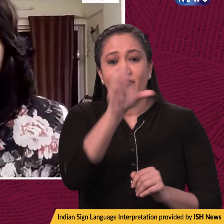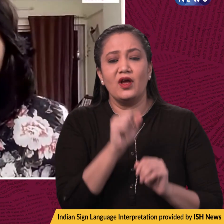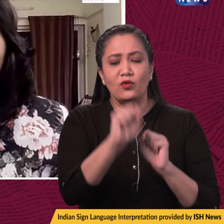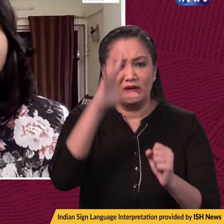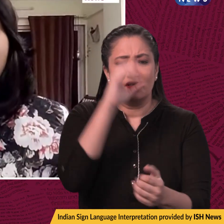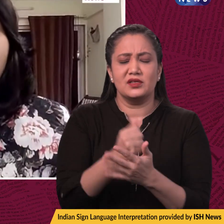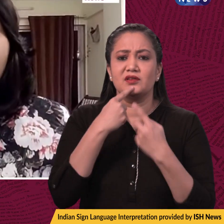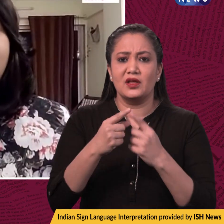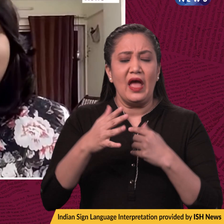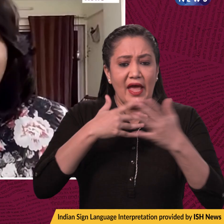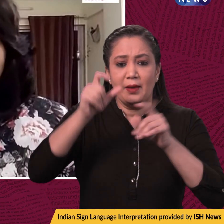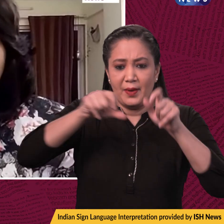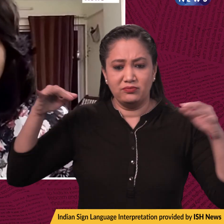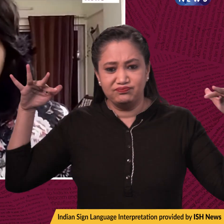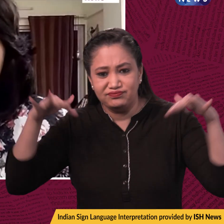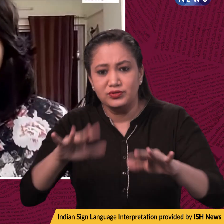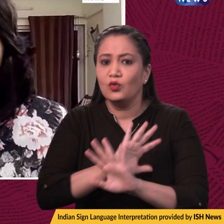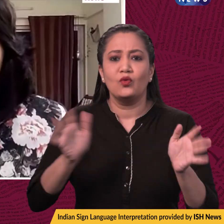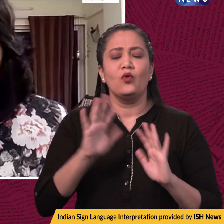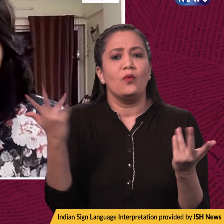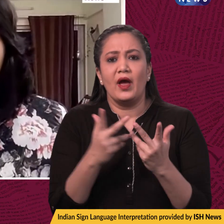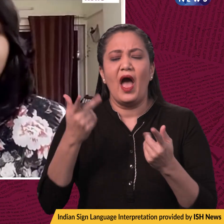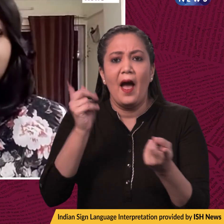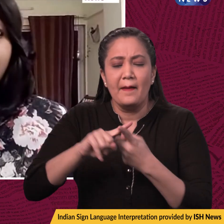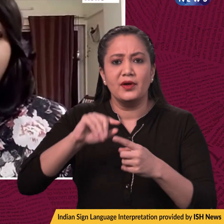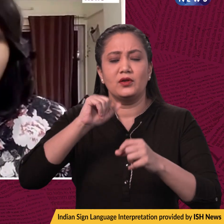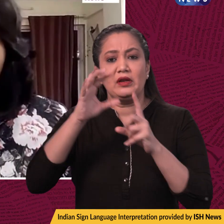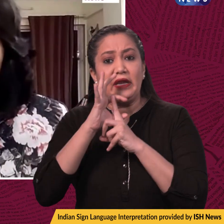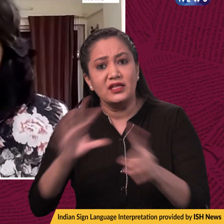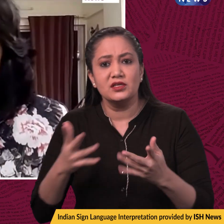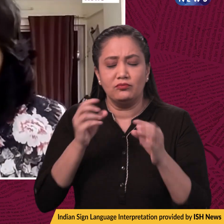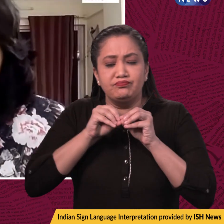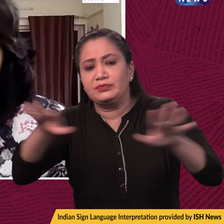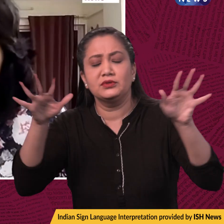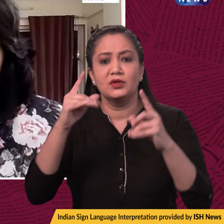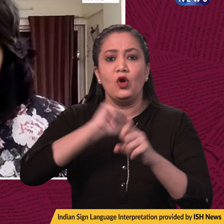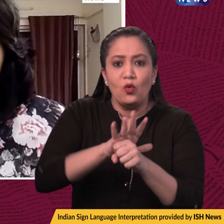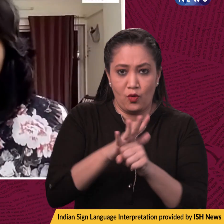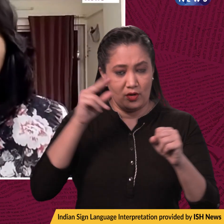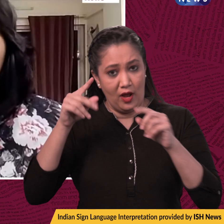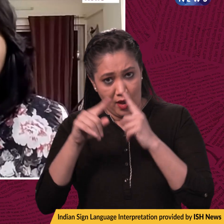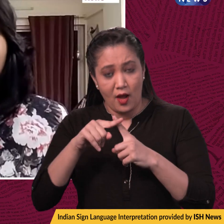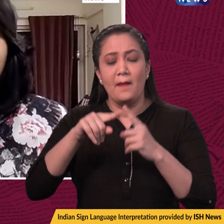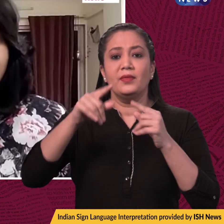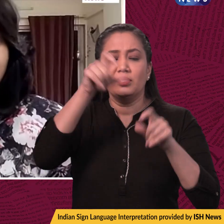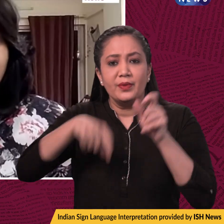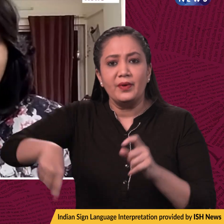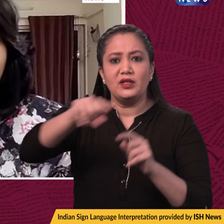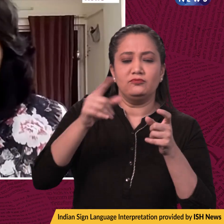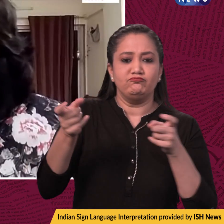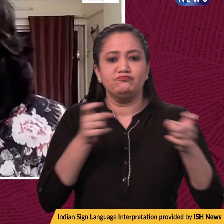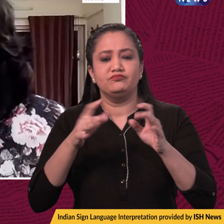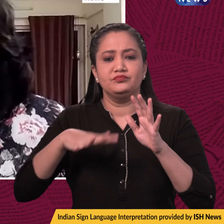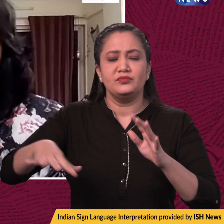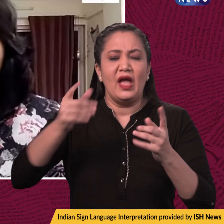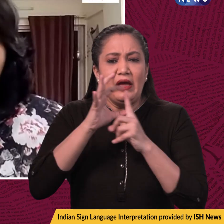decision was taken in order to avoid any breaches that could compromise it all from a COVID risk perspective and to also